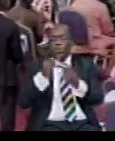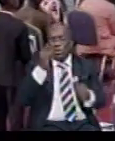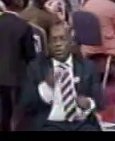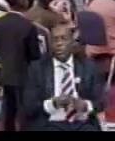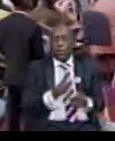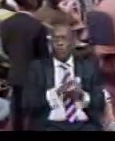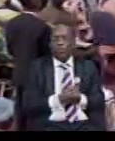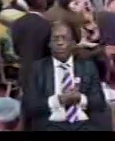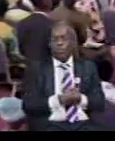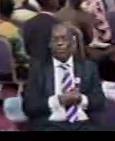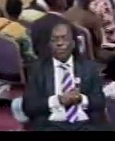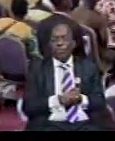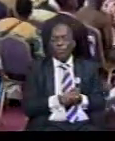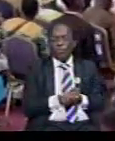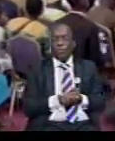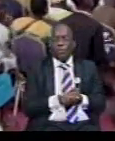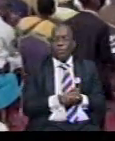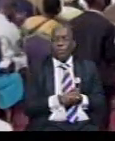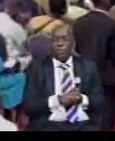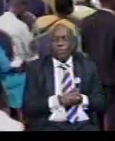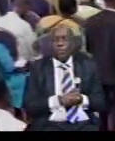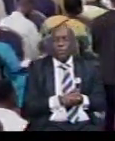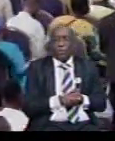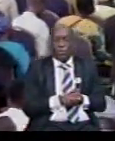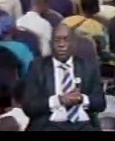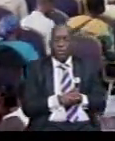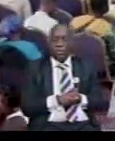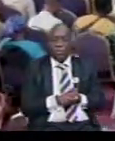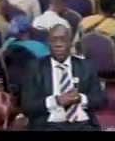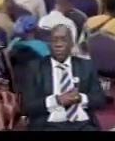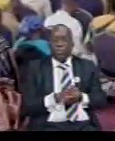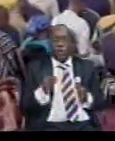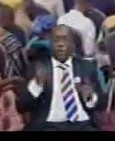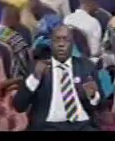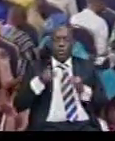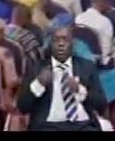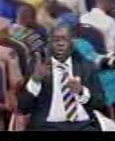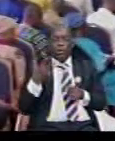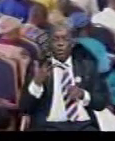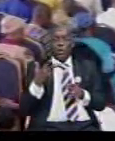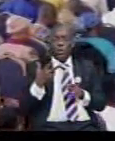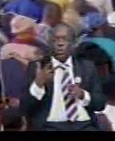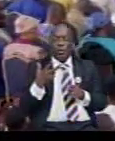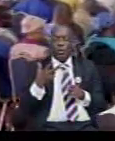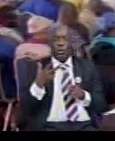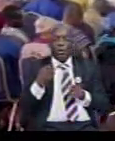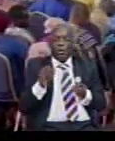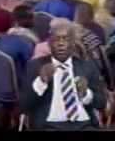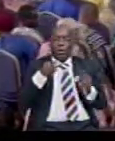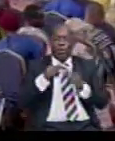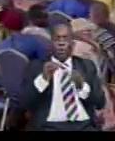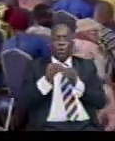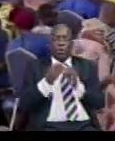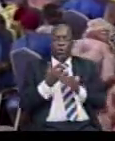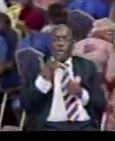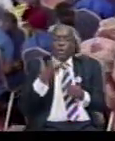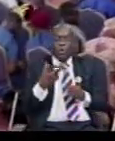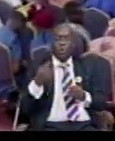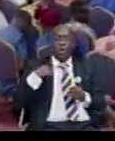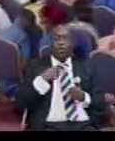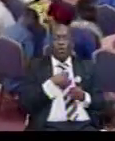name. We're coming to point number three. In point number three, we're declaring